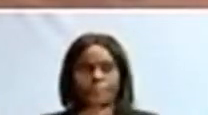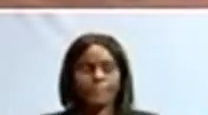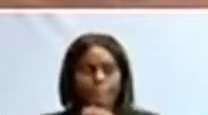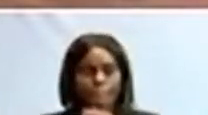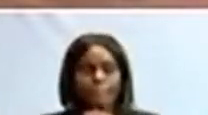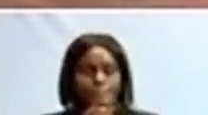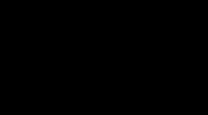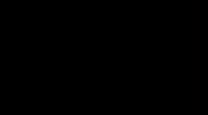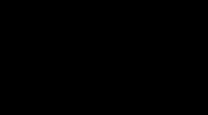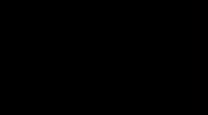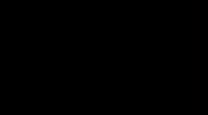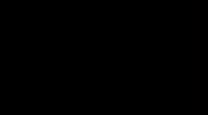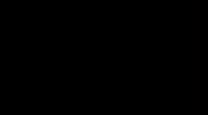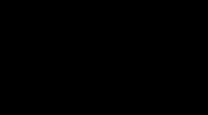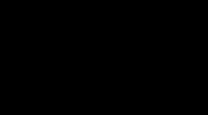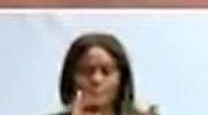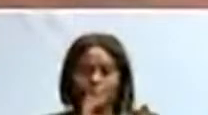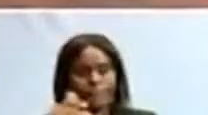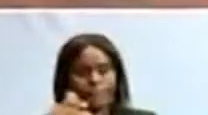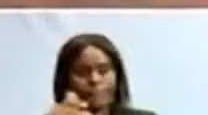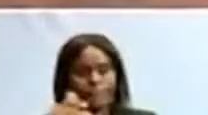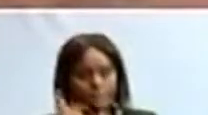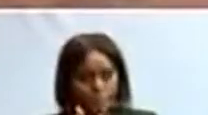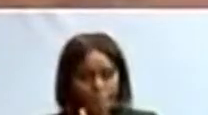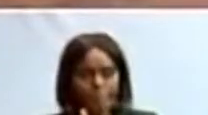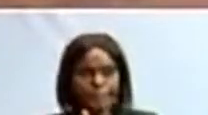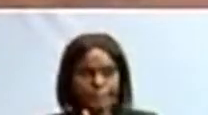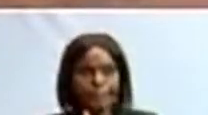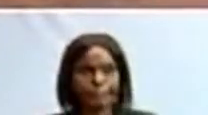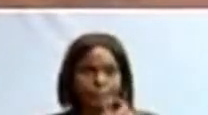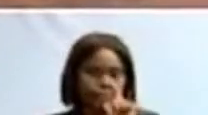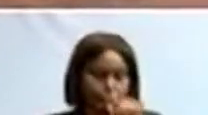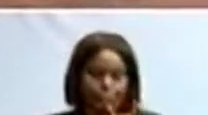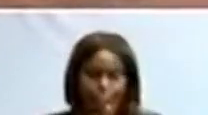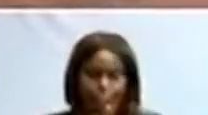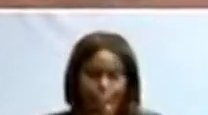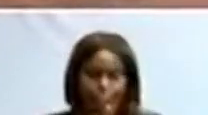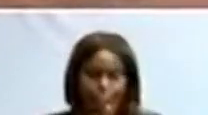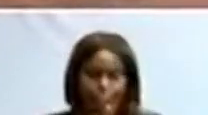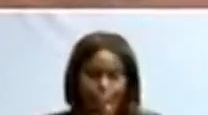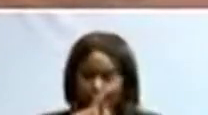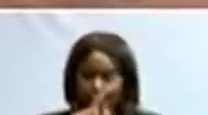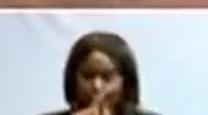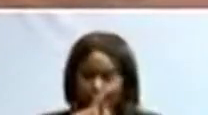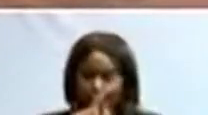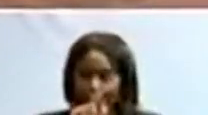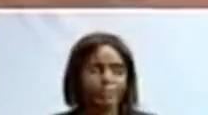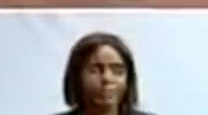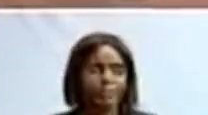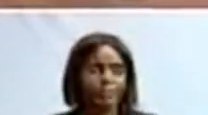special file for all insurance.